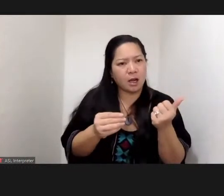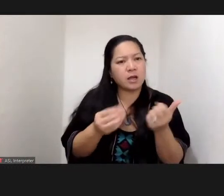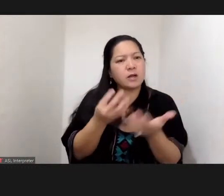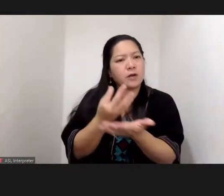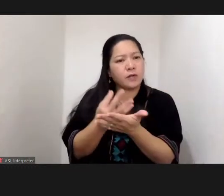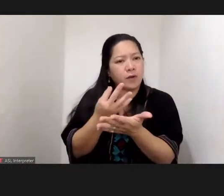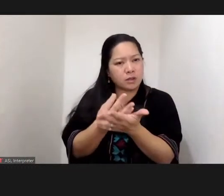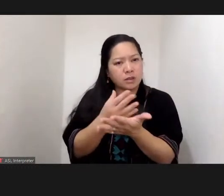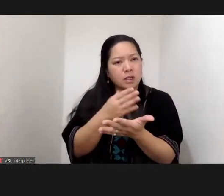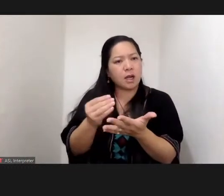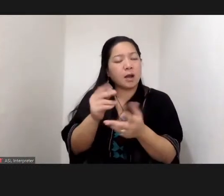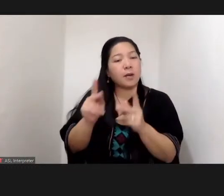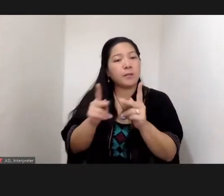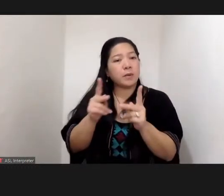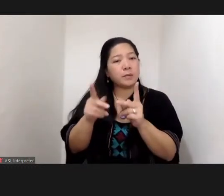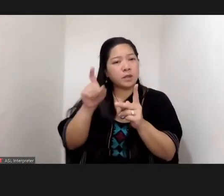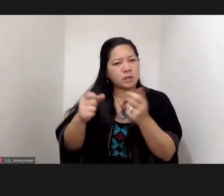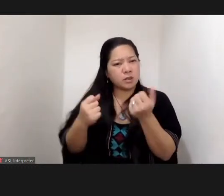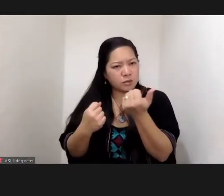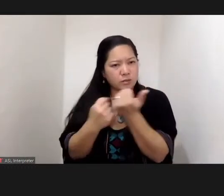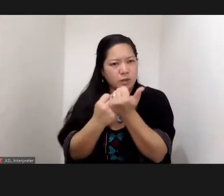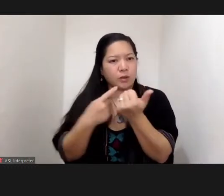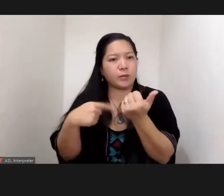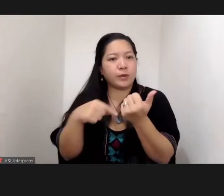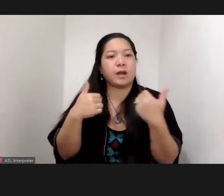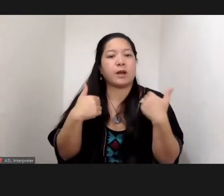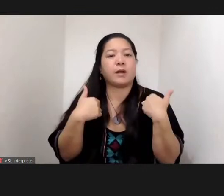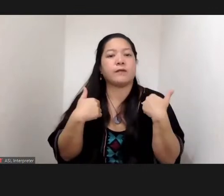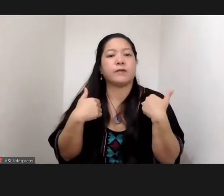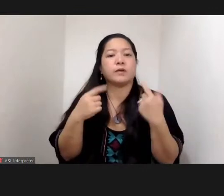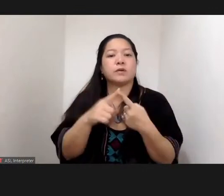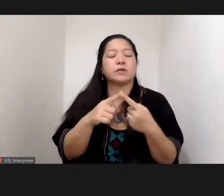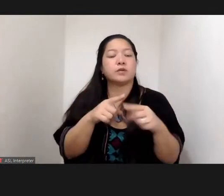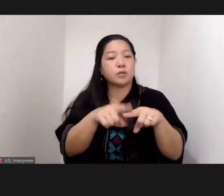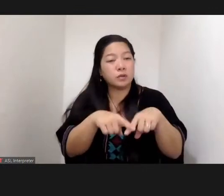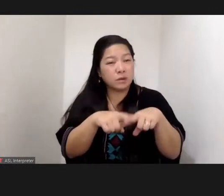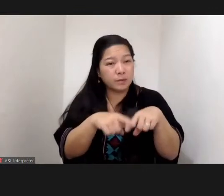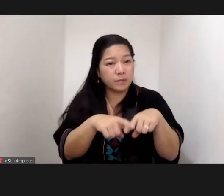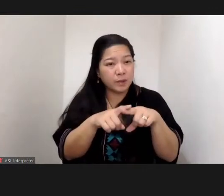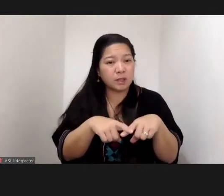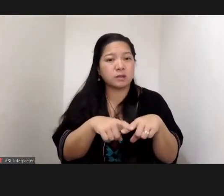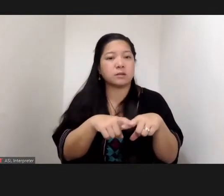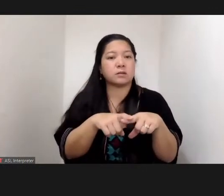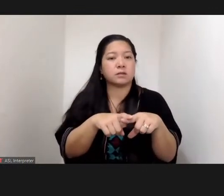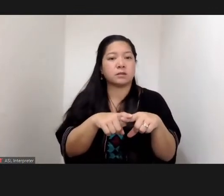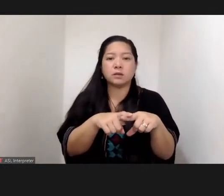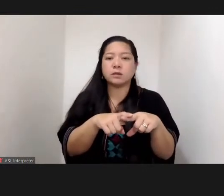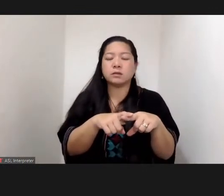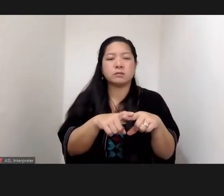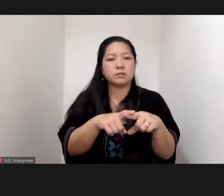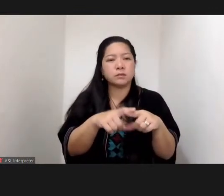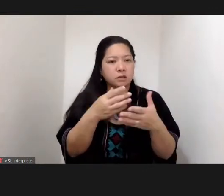manpower capability we have to come to rely on goes away.